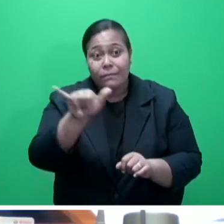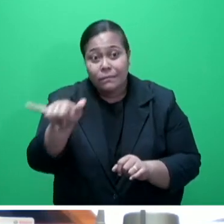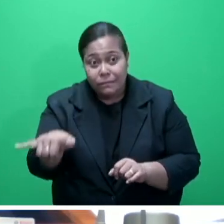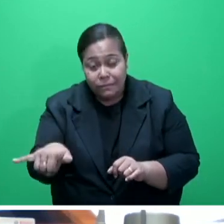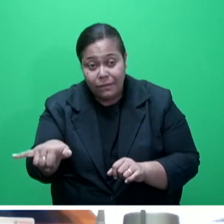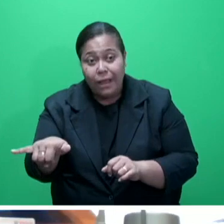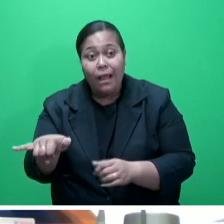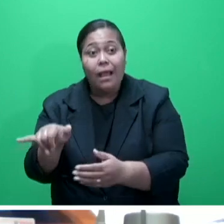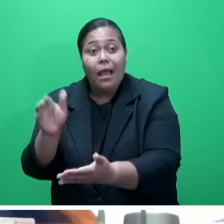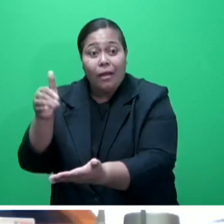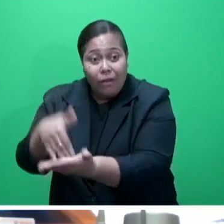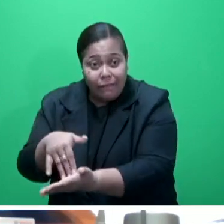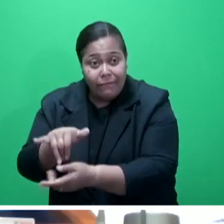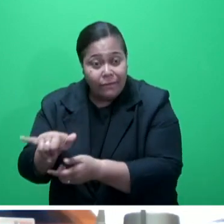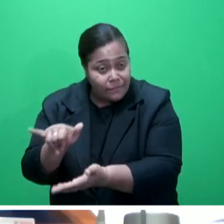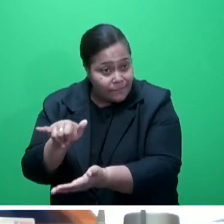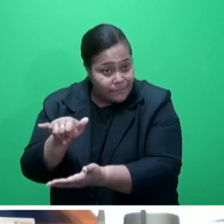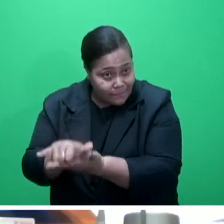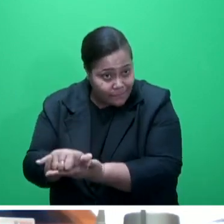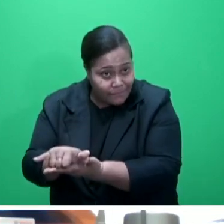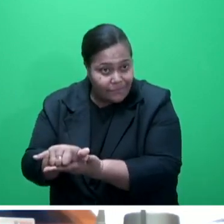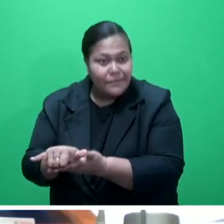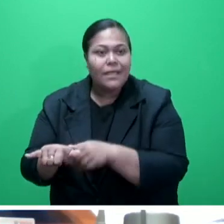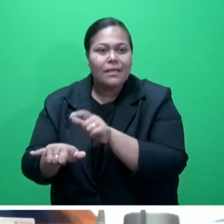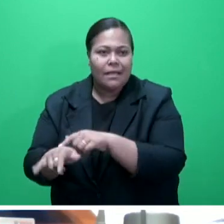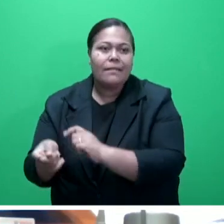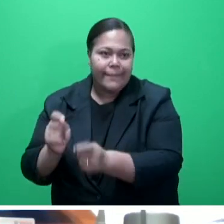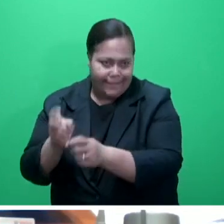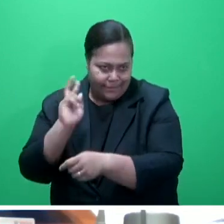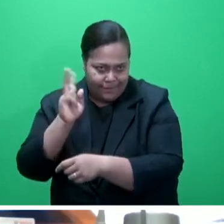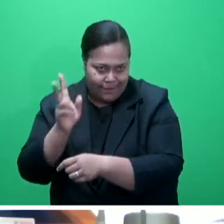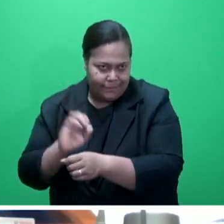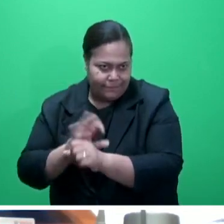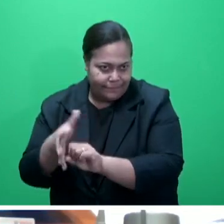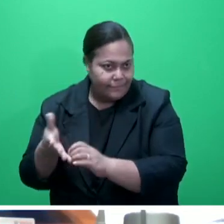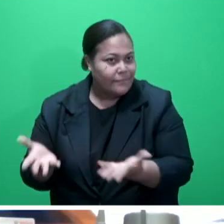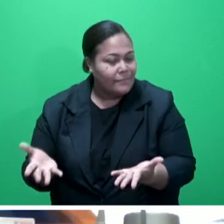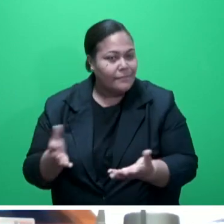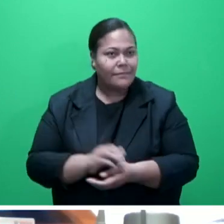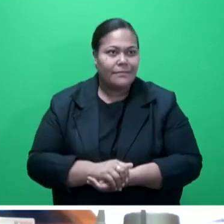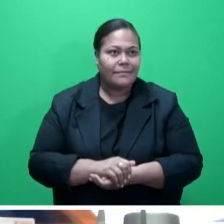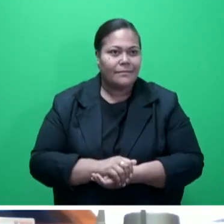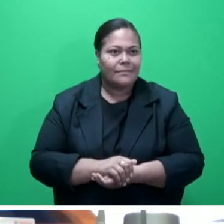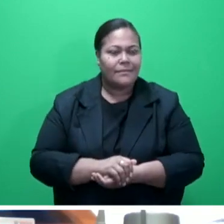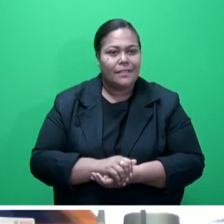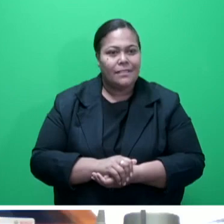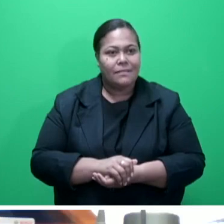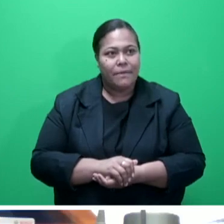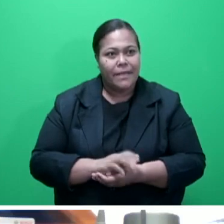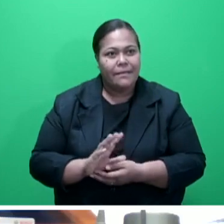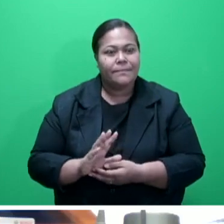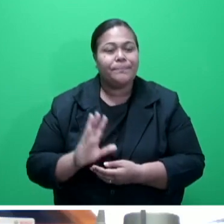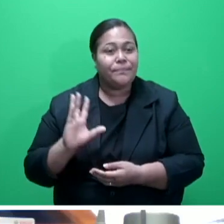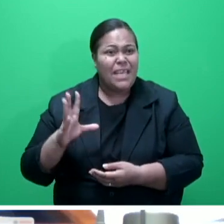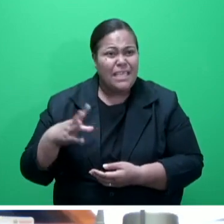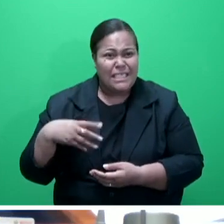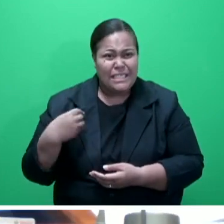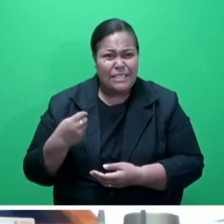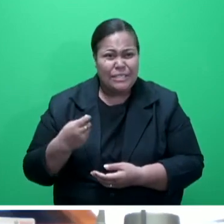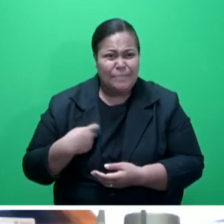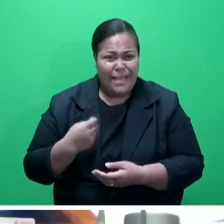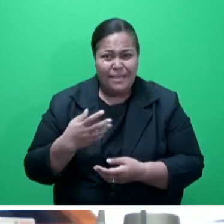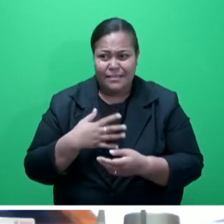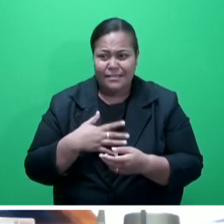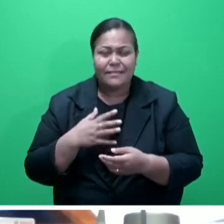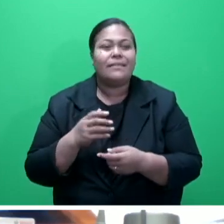borders again, but it's concerned because Britain, on the other hand, is saying if you go to Spain and you come back, you have to go into quarantine for 14